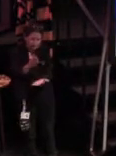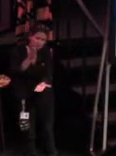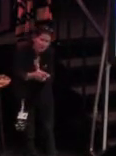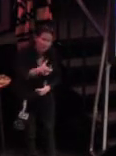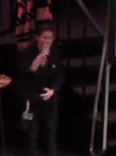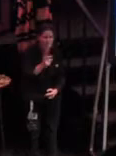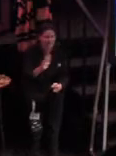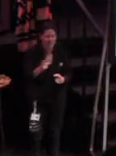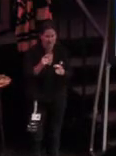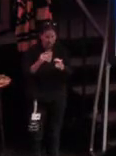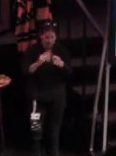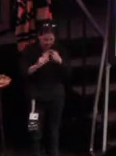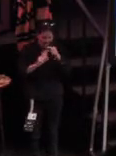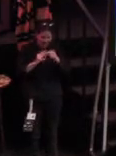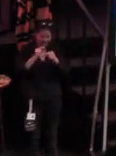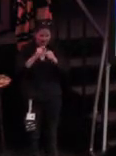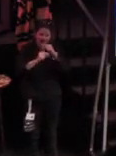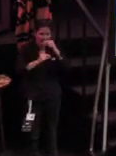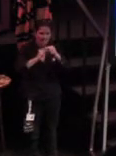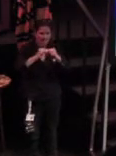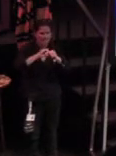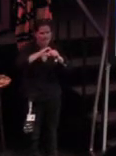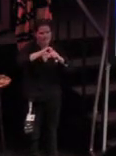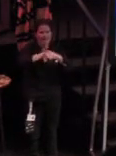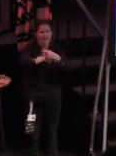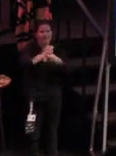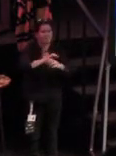unable to be me, that the only thing I could do